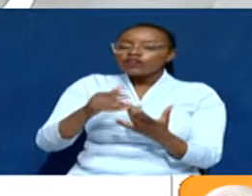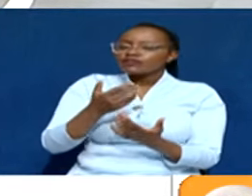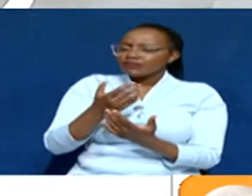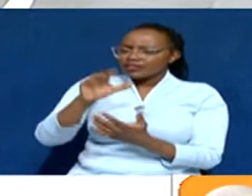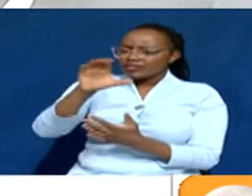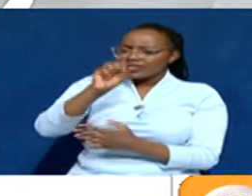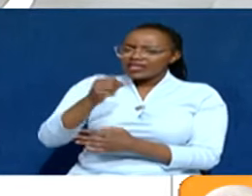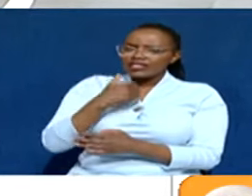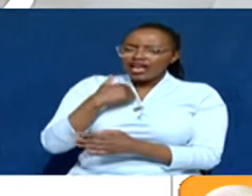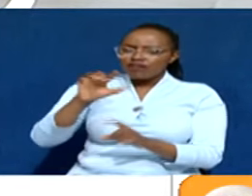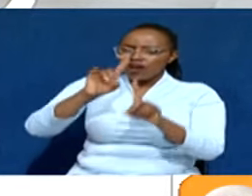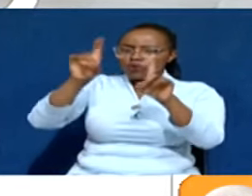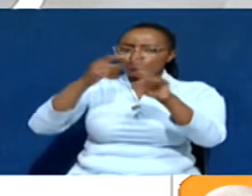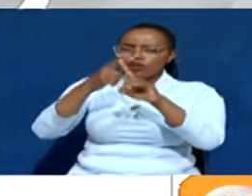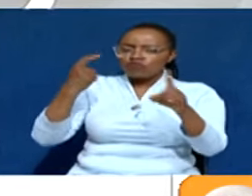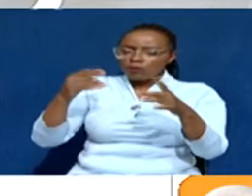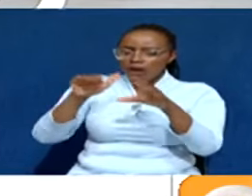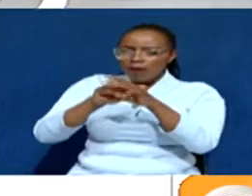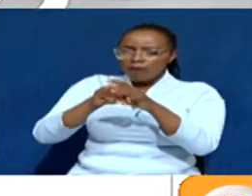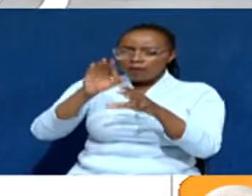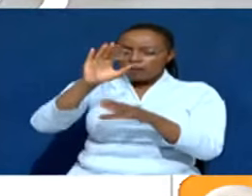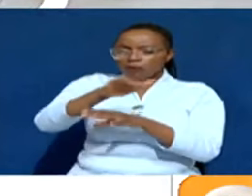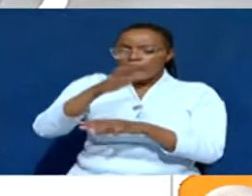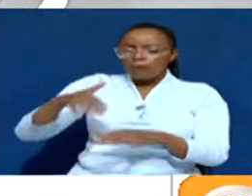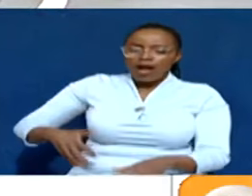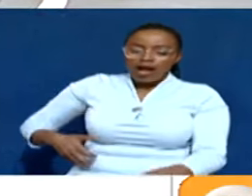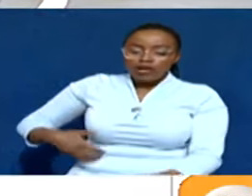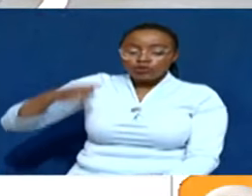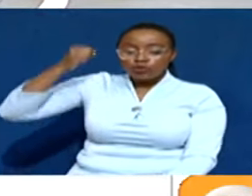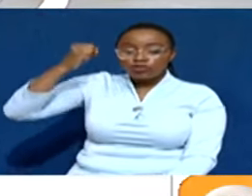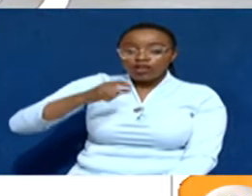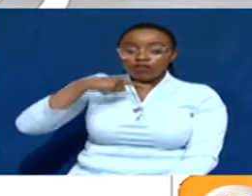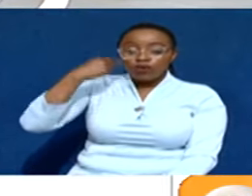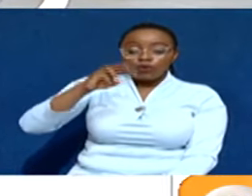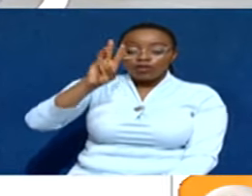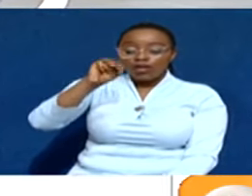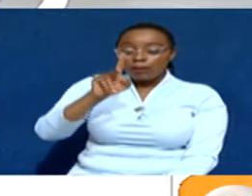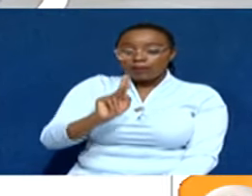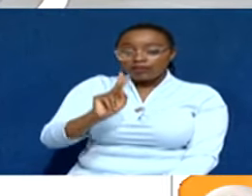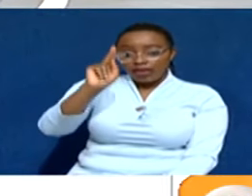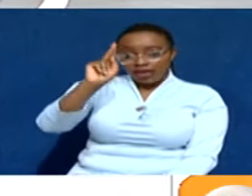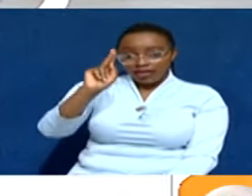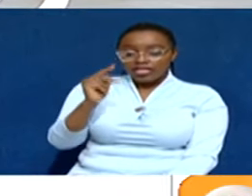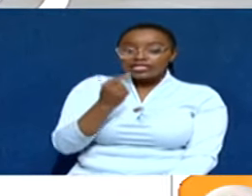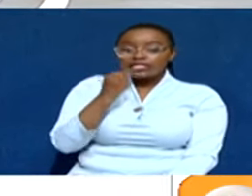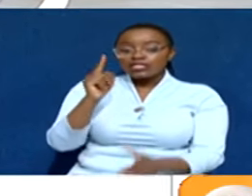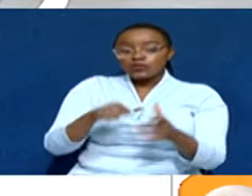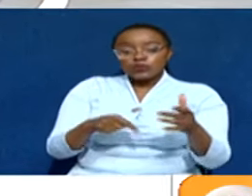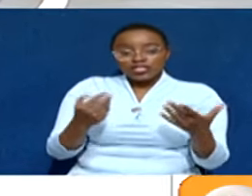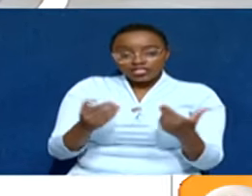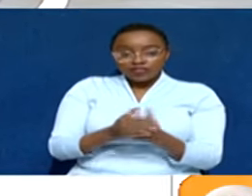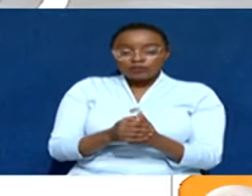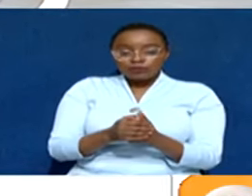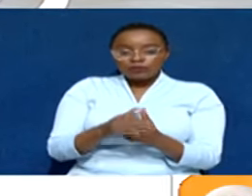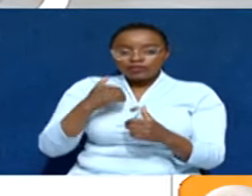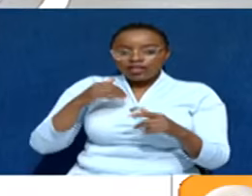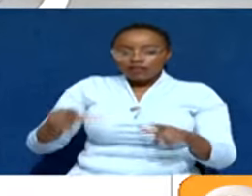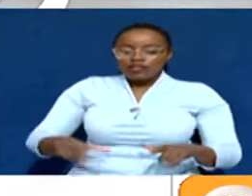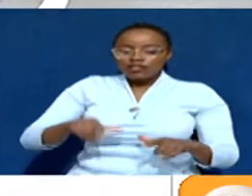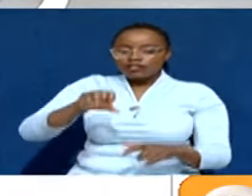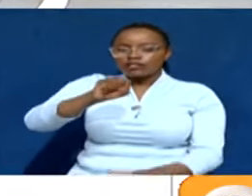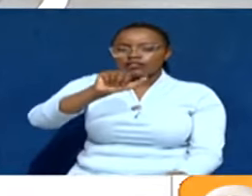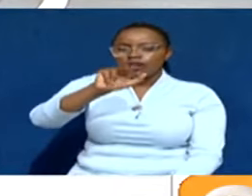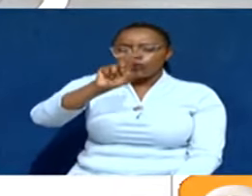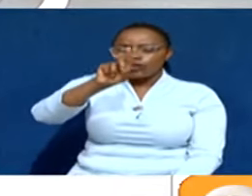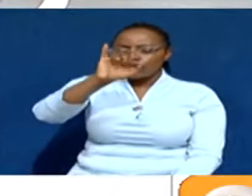there's a question from Member of Parliament for Gatundu South, Moses Courier. He says, by the way, he lived in Saudi